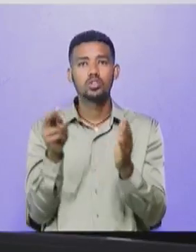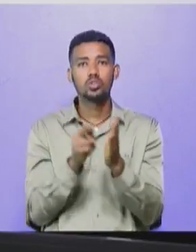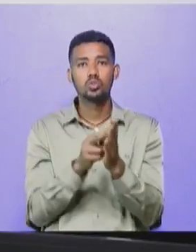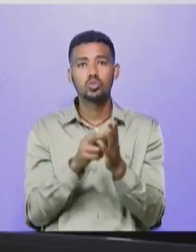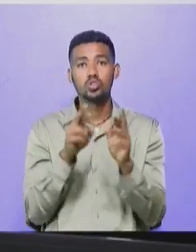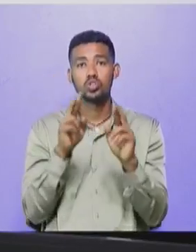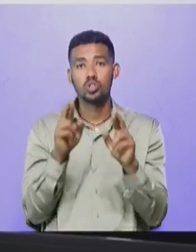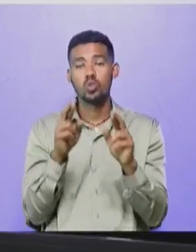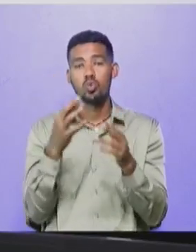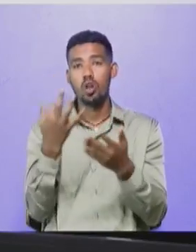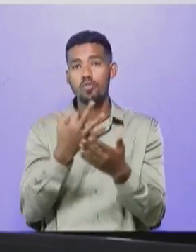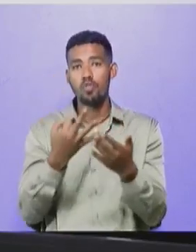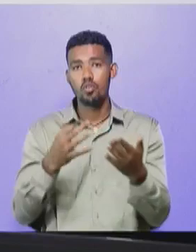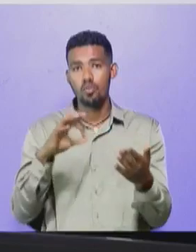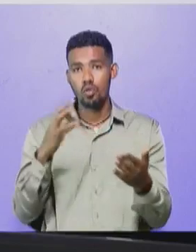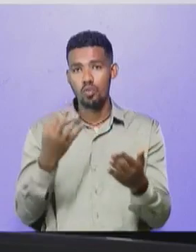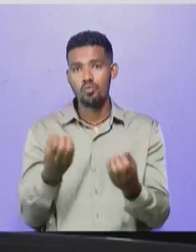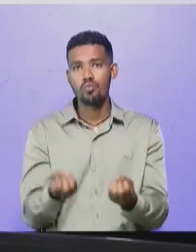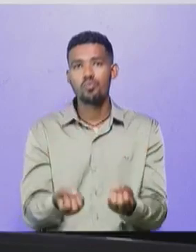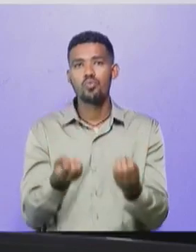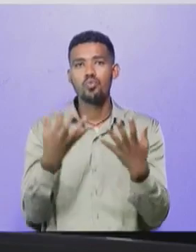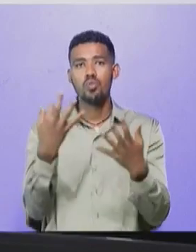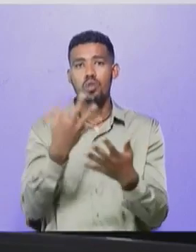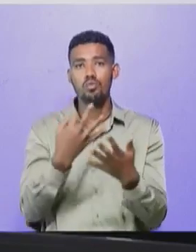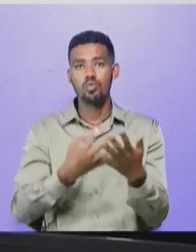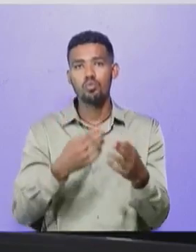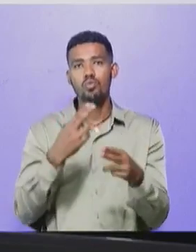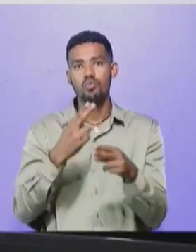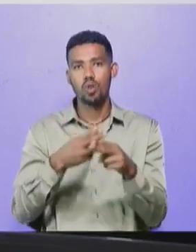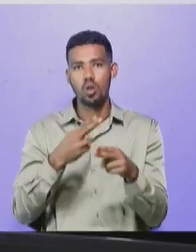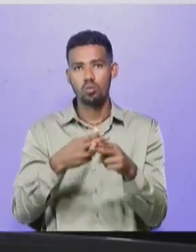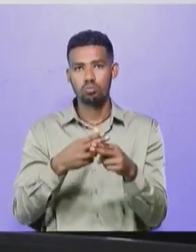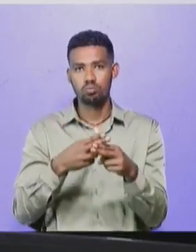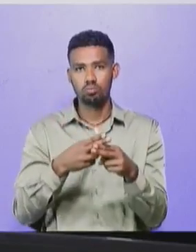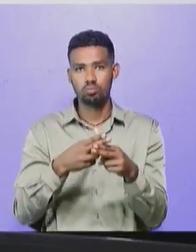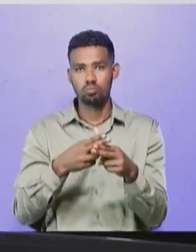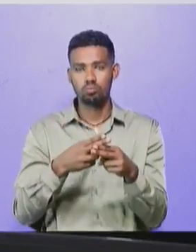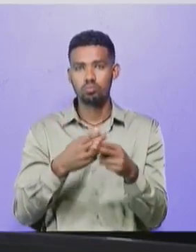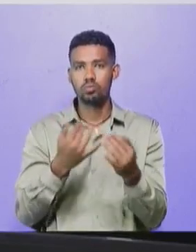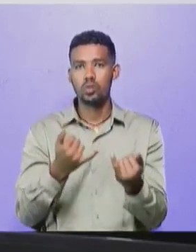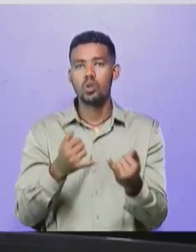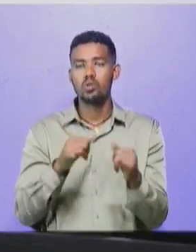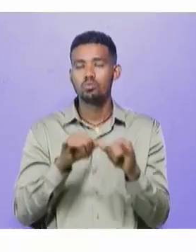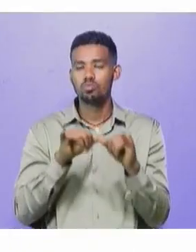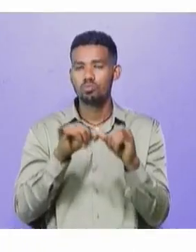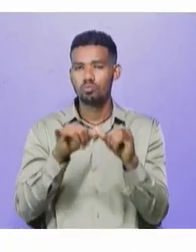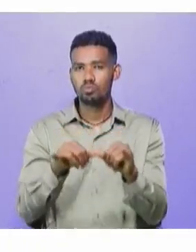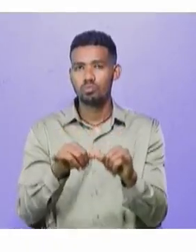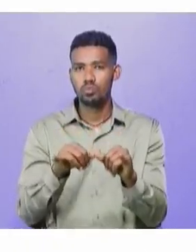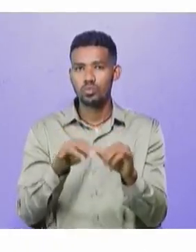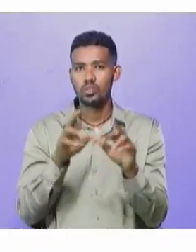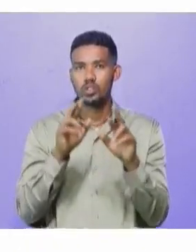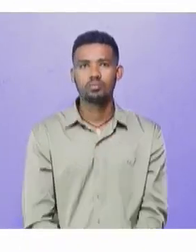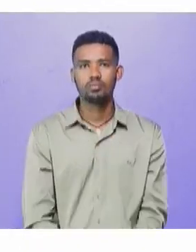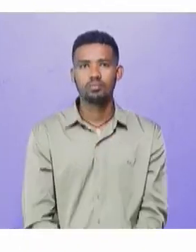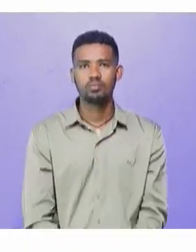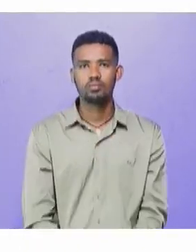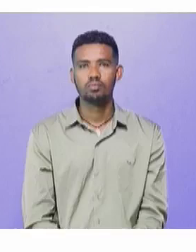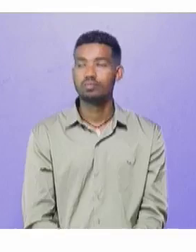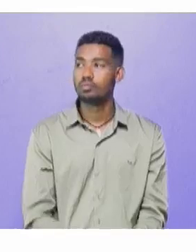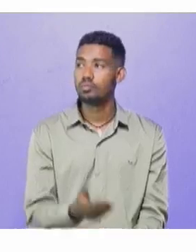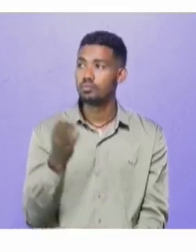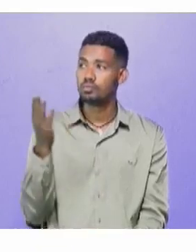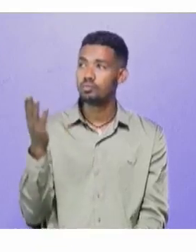regular form of plural form of nouns. Let us keep going with irregular. Here